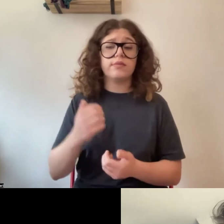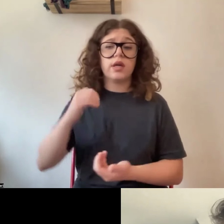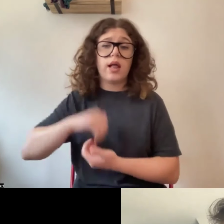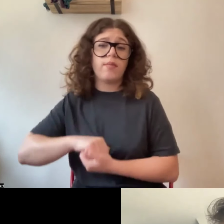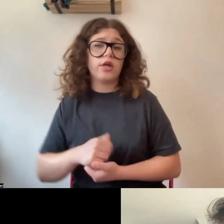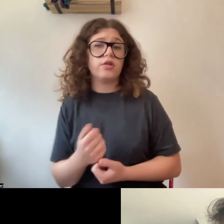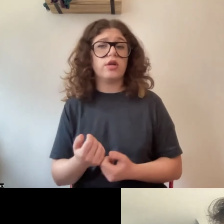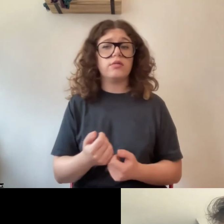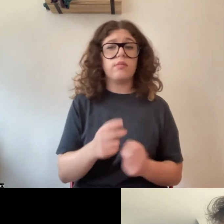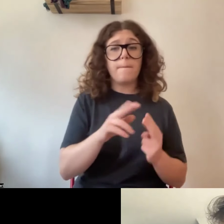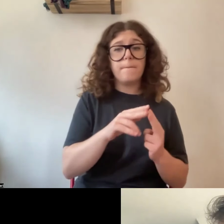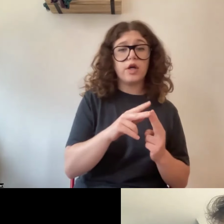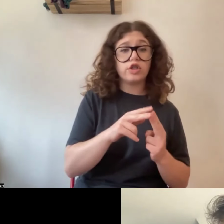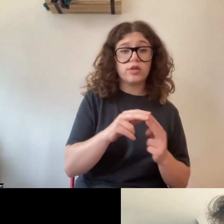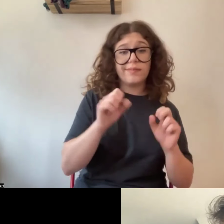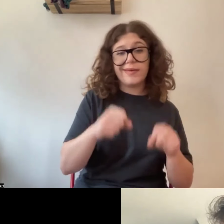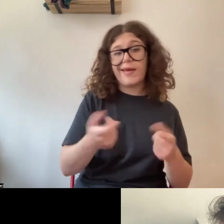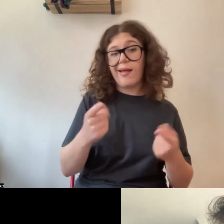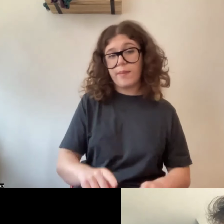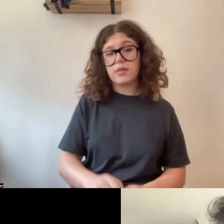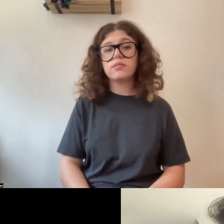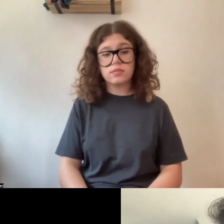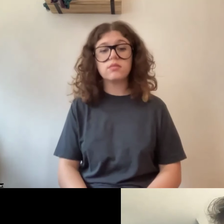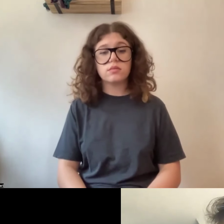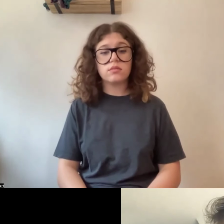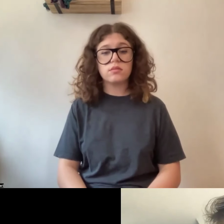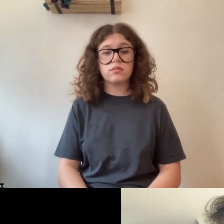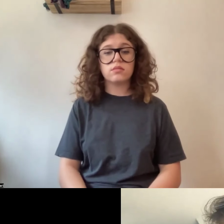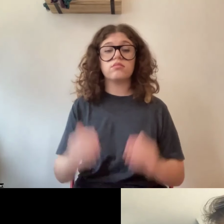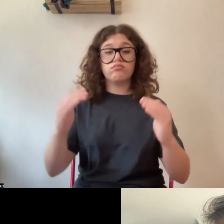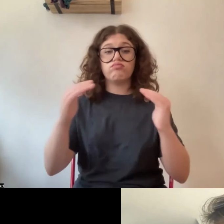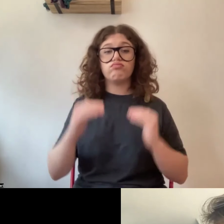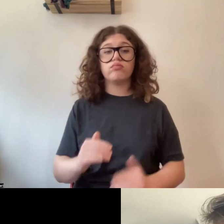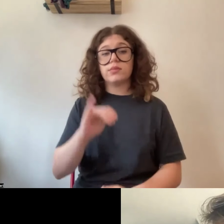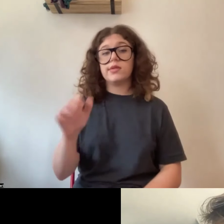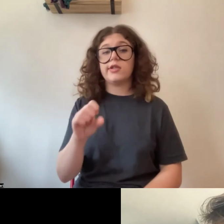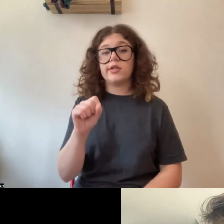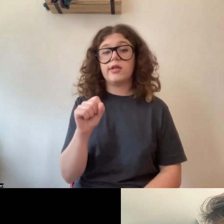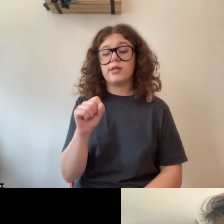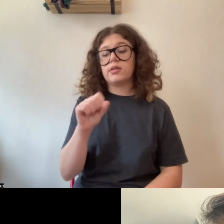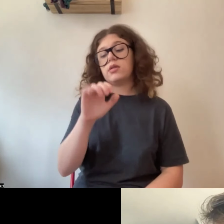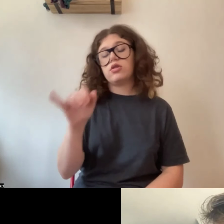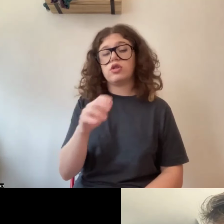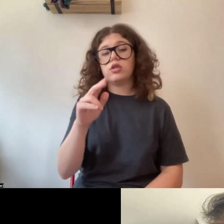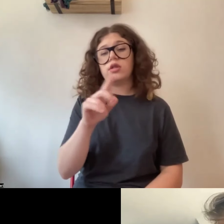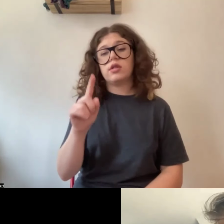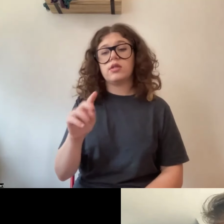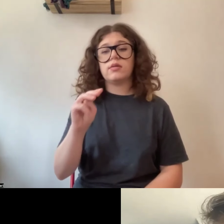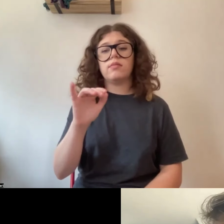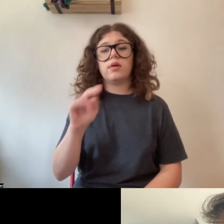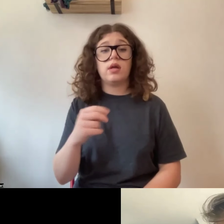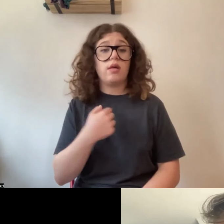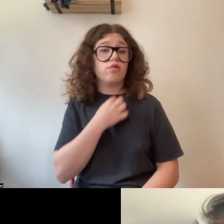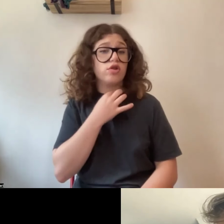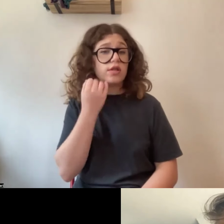Let me see if there's any other questions. Okay. This is from Jasmine. I'm wondering if you all have any other resources in